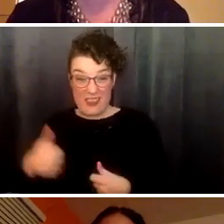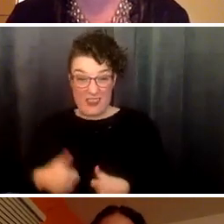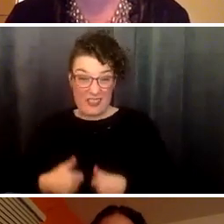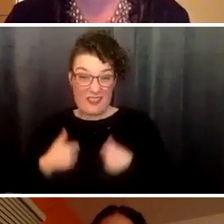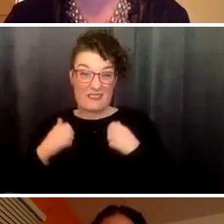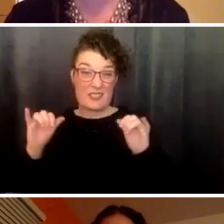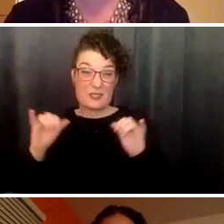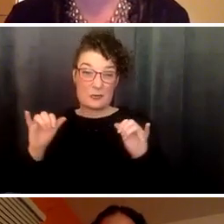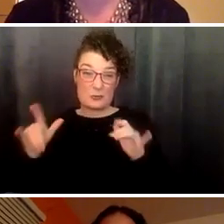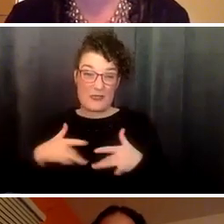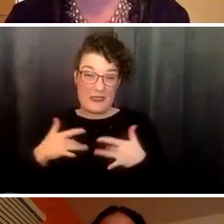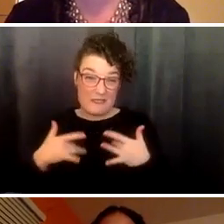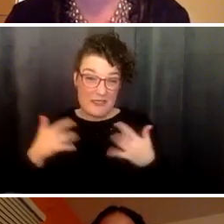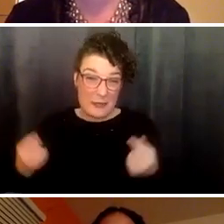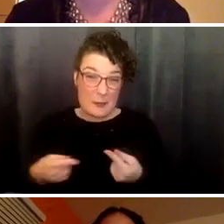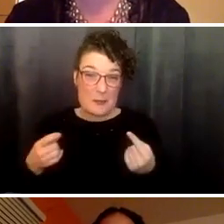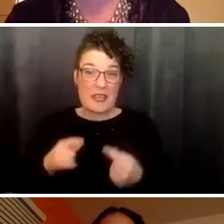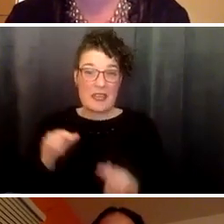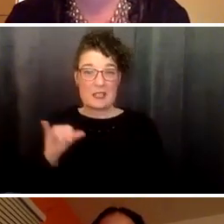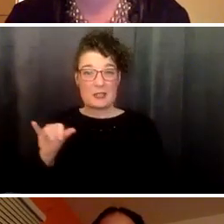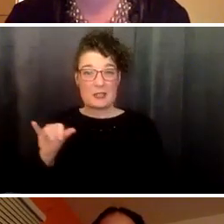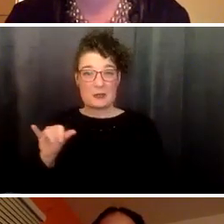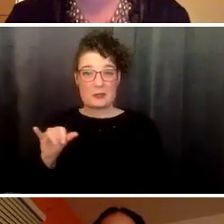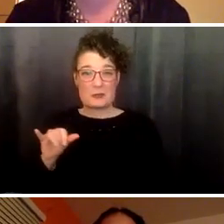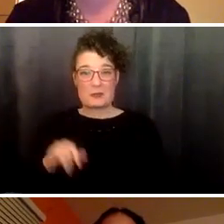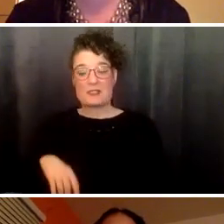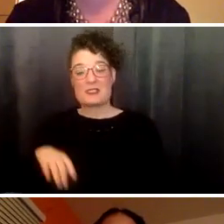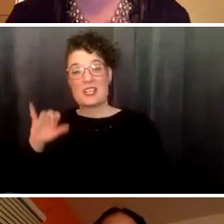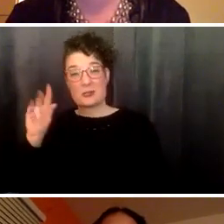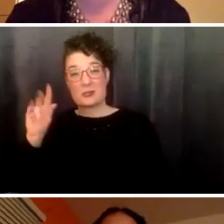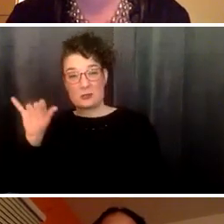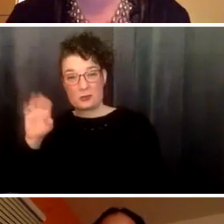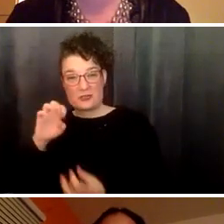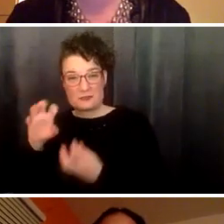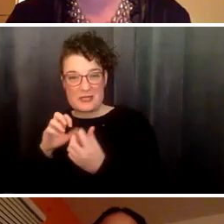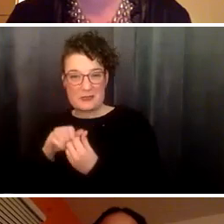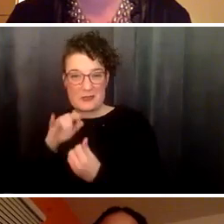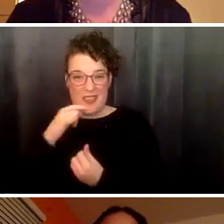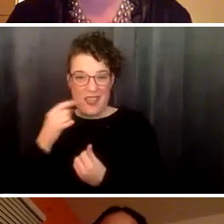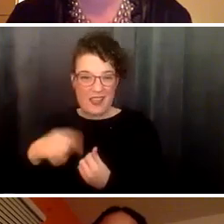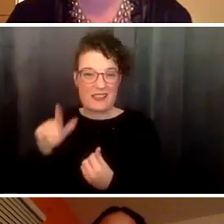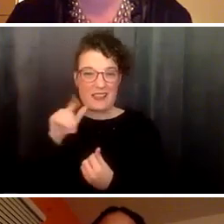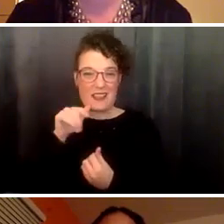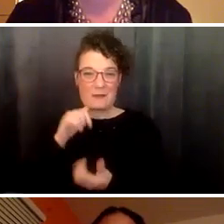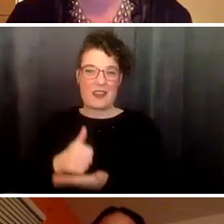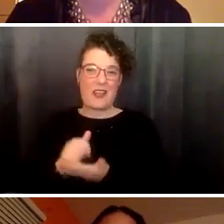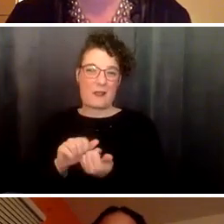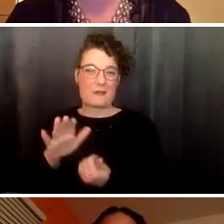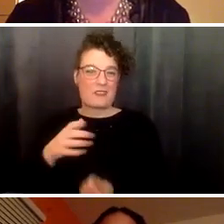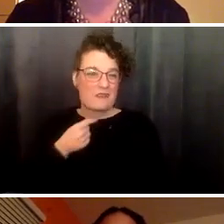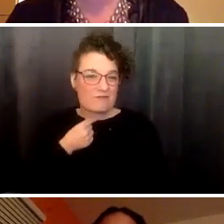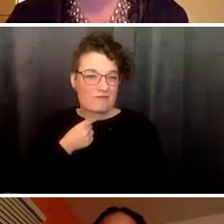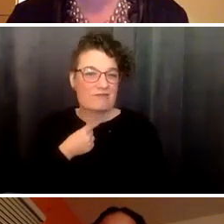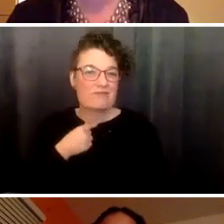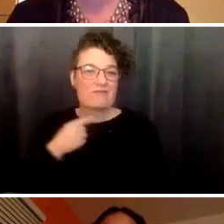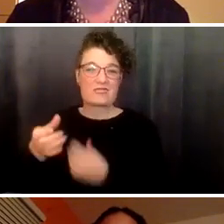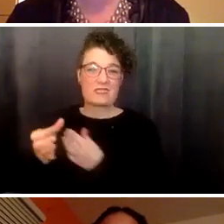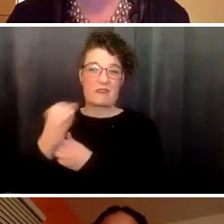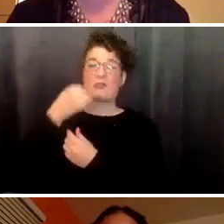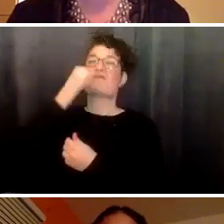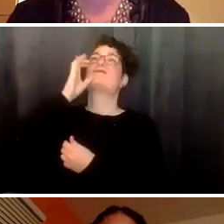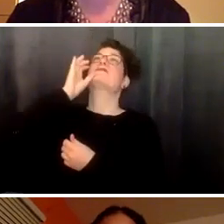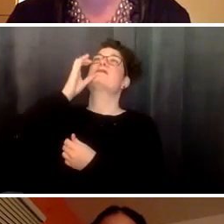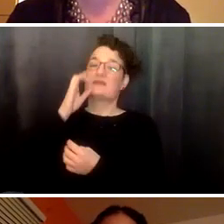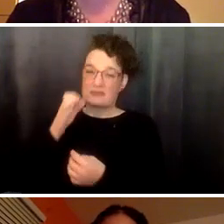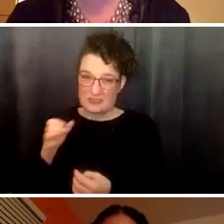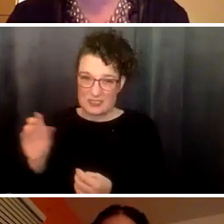too. And tulsi juice mixed with honey and lemon is the perfect remedy for a sore throat. Force-fed. Kena baba, shab theek